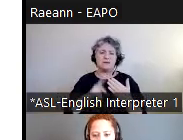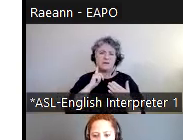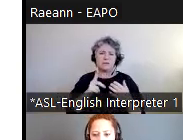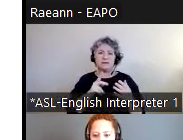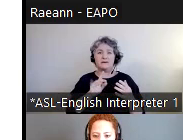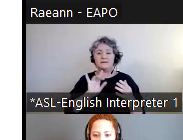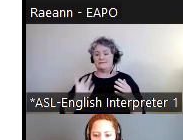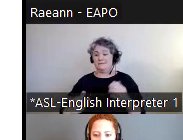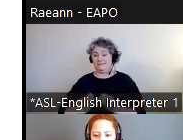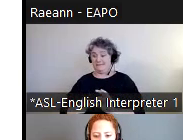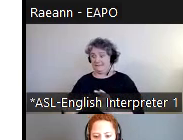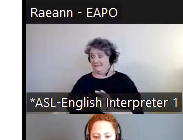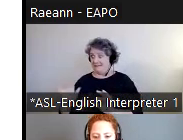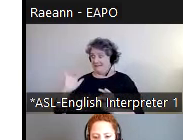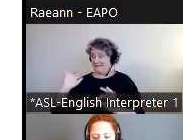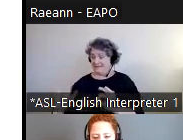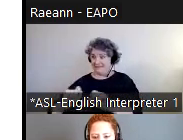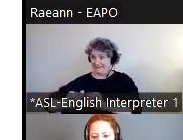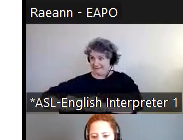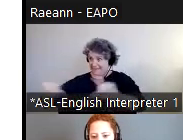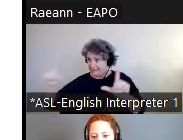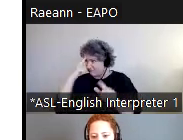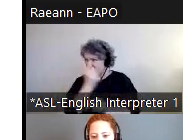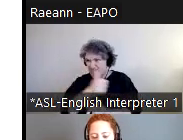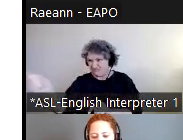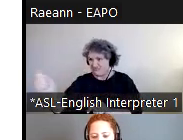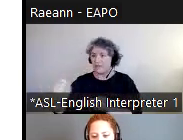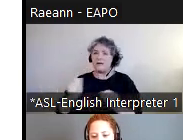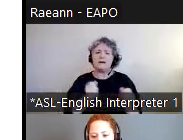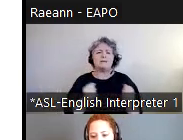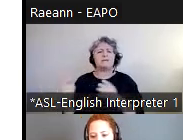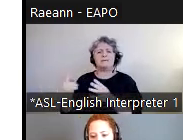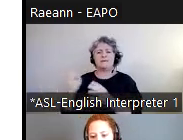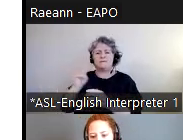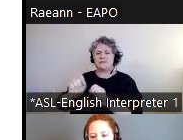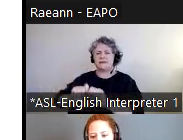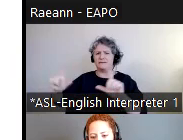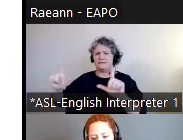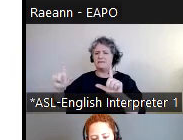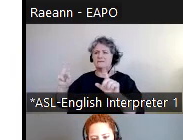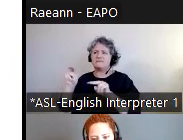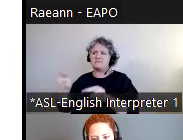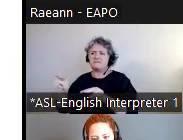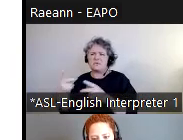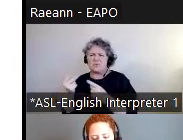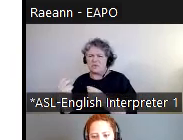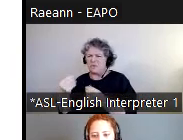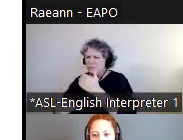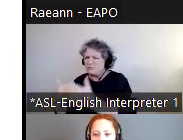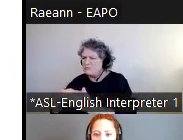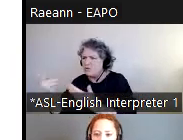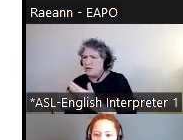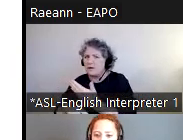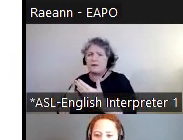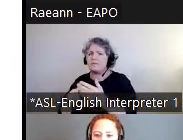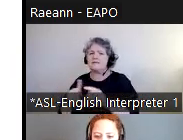chat box, and feel free to click on that if you'd like. This is going to take you to a demo of the Guided Pathways program. So it's just going to be a